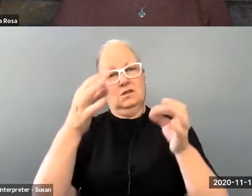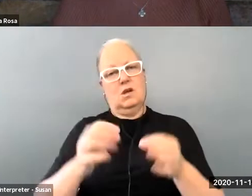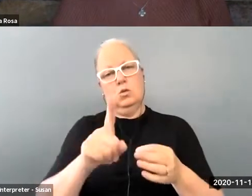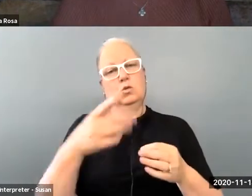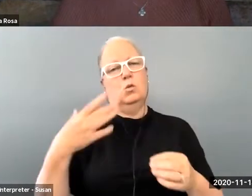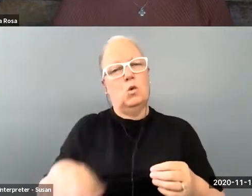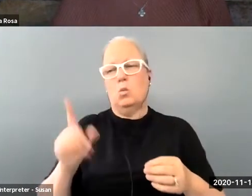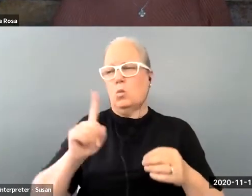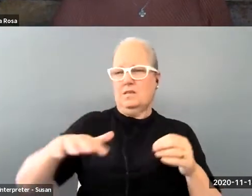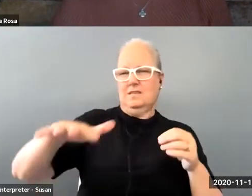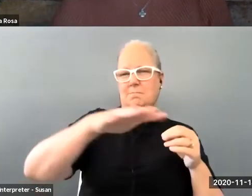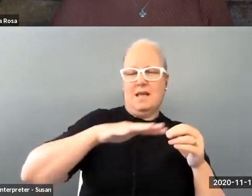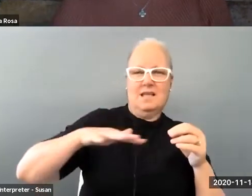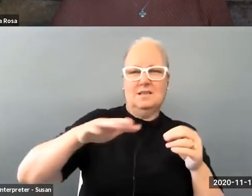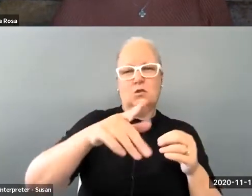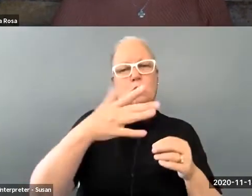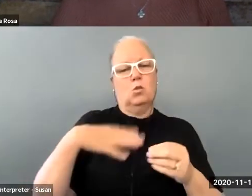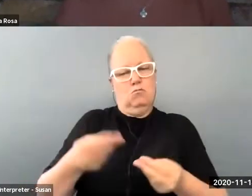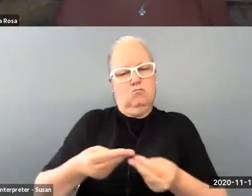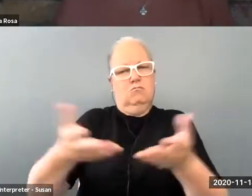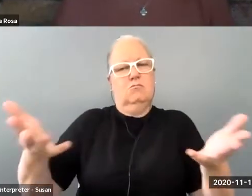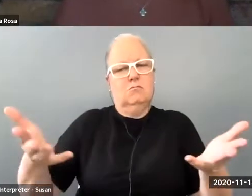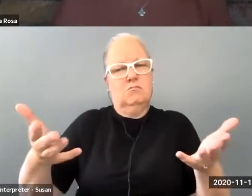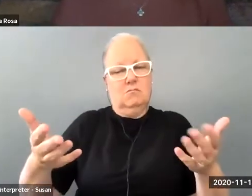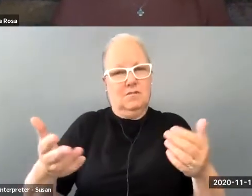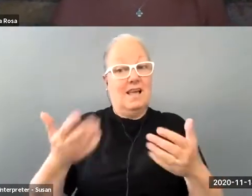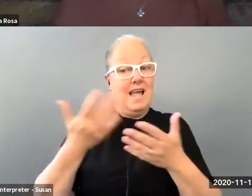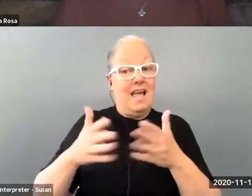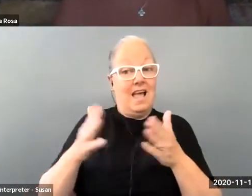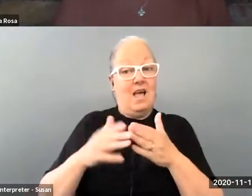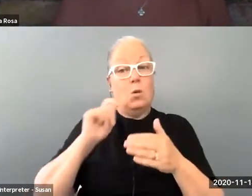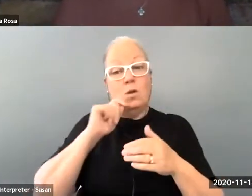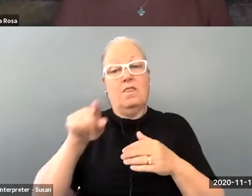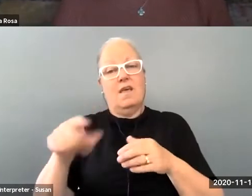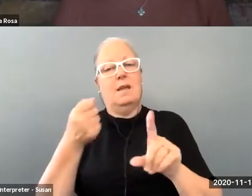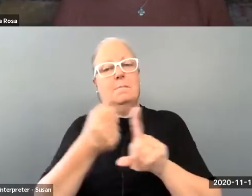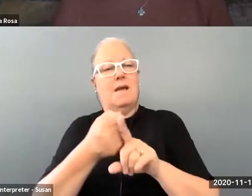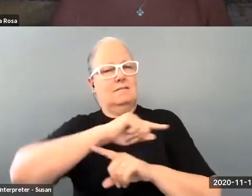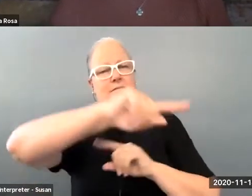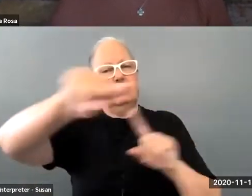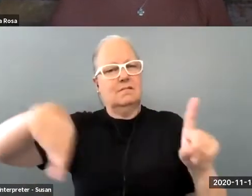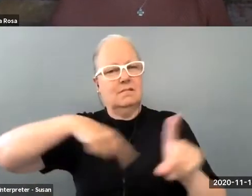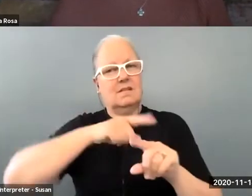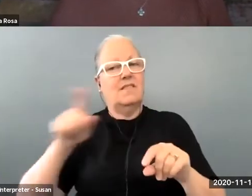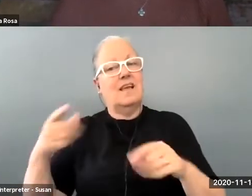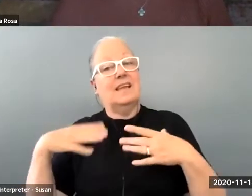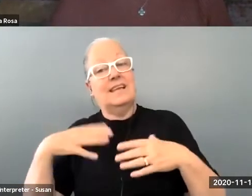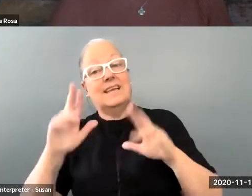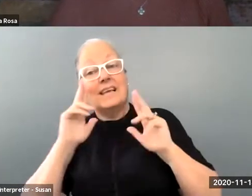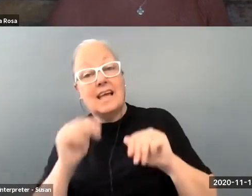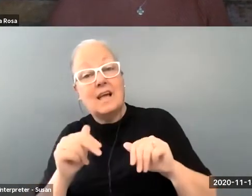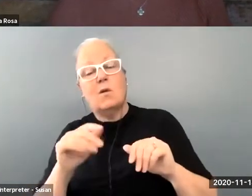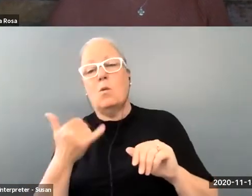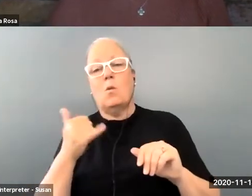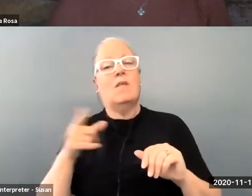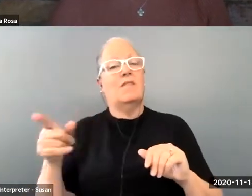kind of energy do you want to put out, and how is that going to impact the people around you when, you know, they need care or they're in a